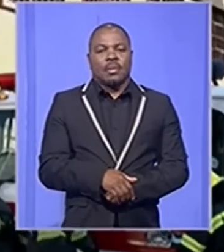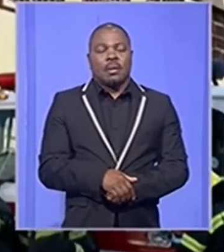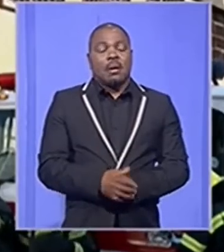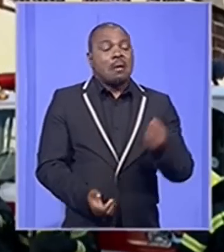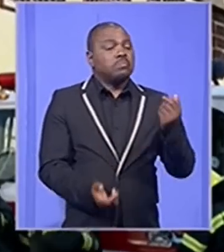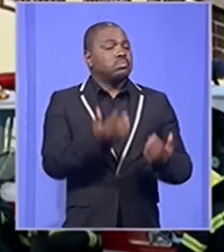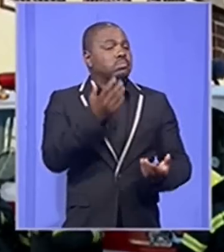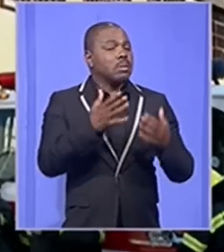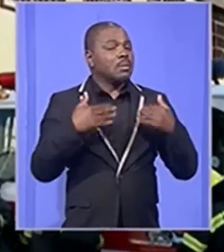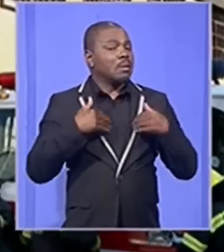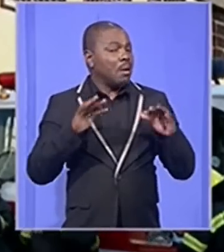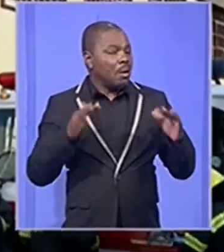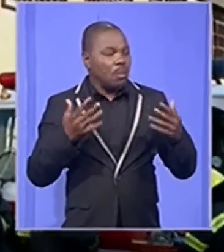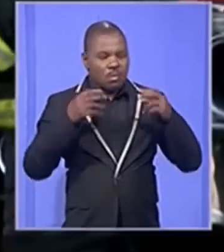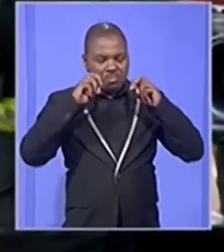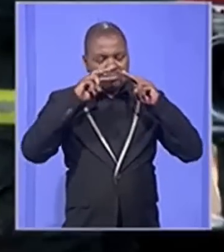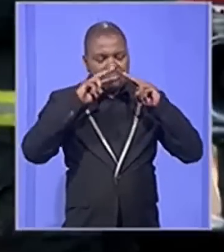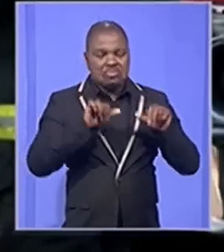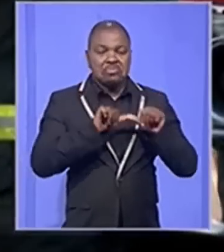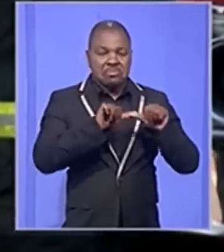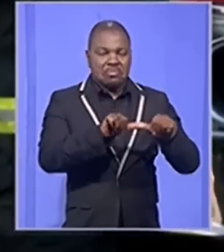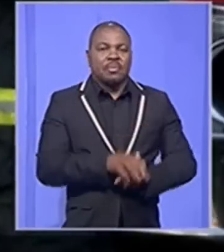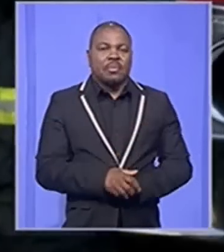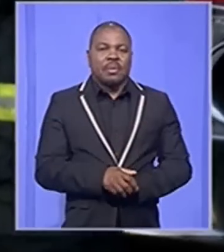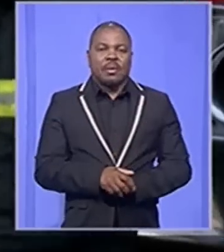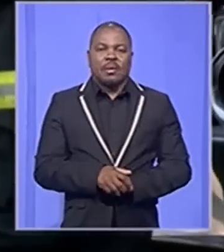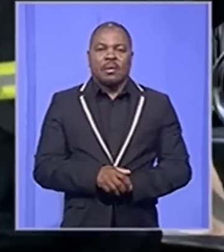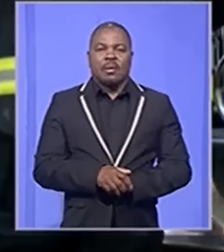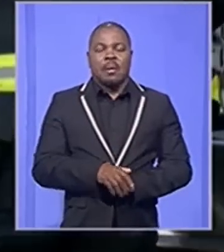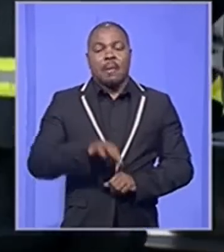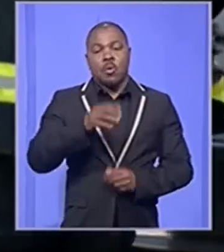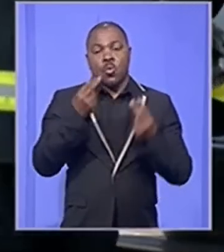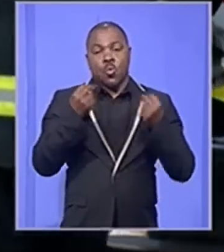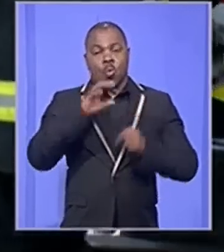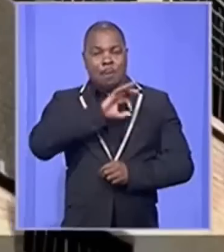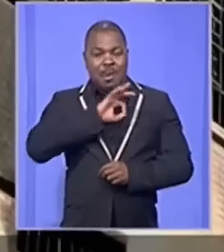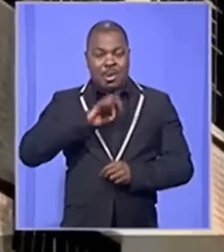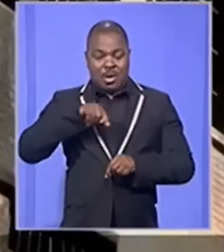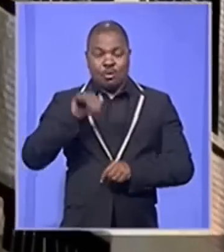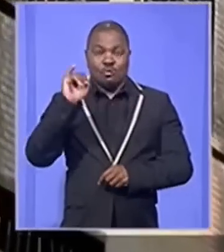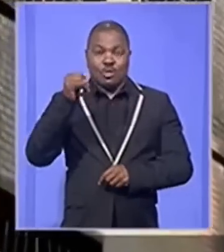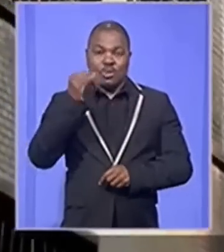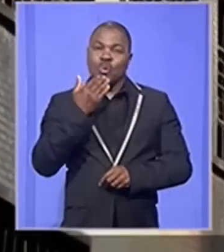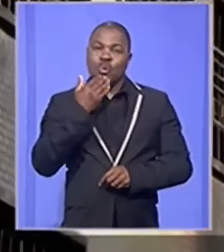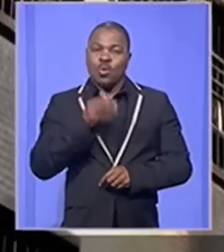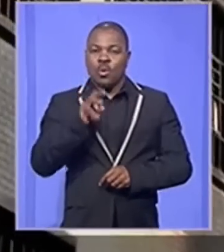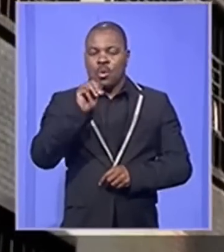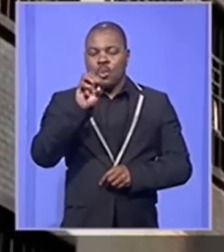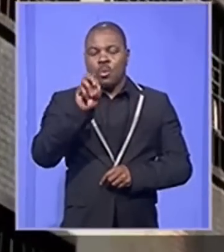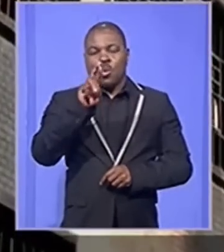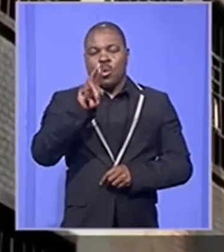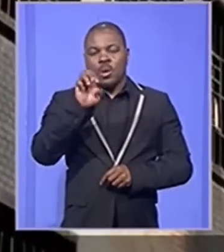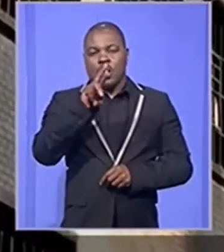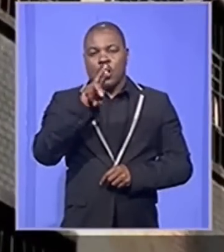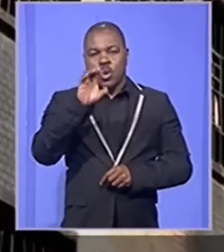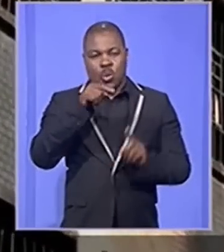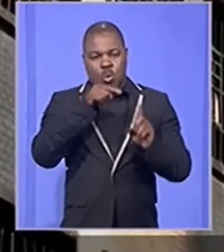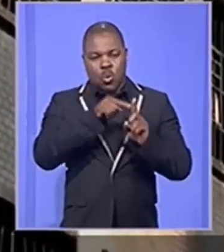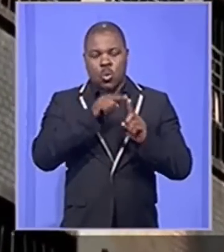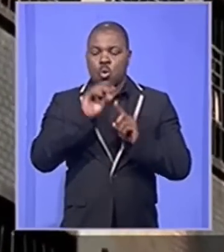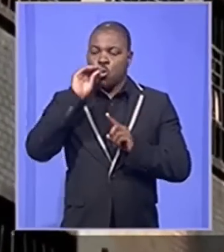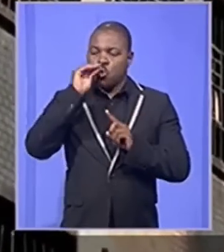Sebako sa molelo o se a batlisisiwa. Fa na bua di babegadikgang morago ga tiragalo e, Meyara yo sa tswang go